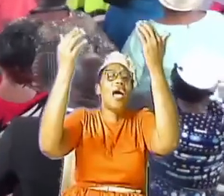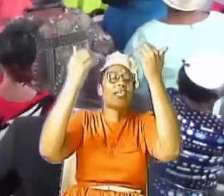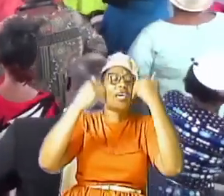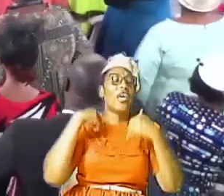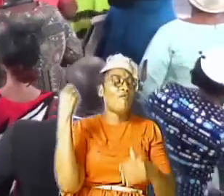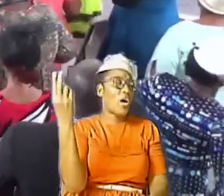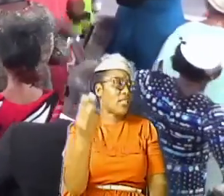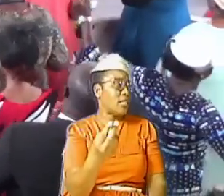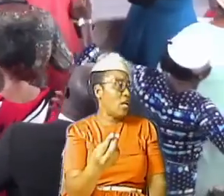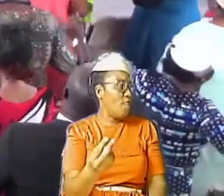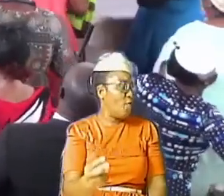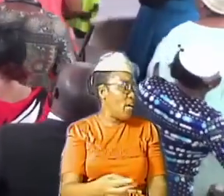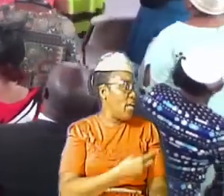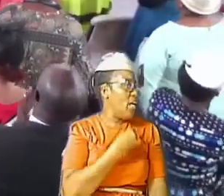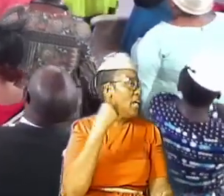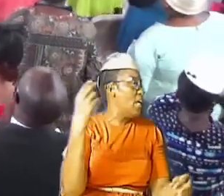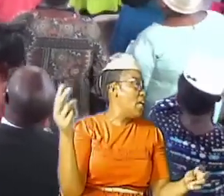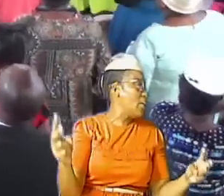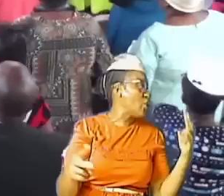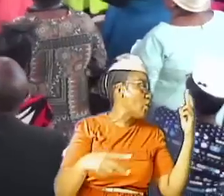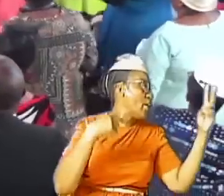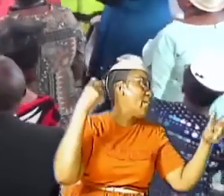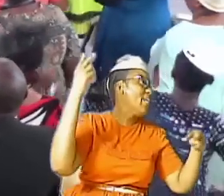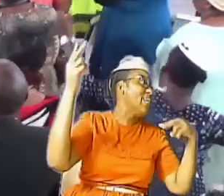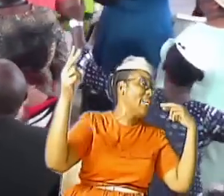shall break every chain, and give us the victory.